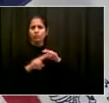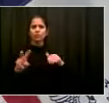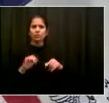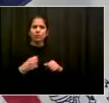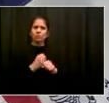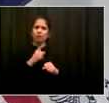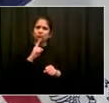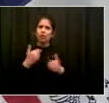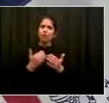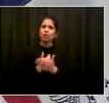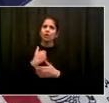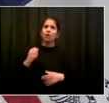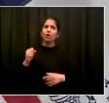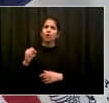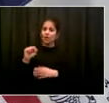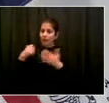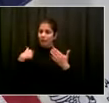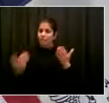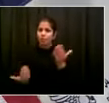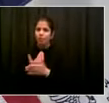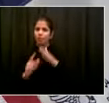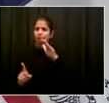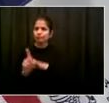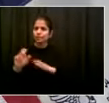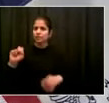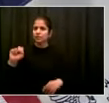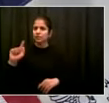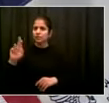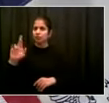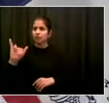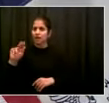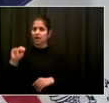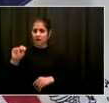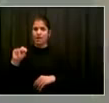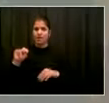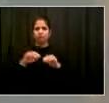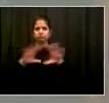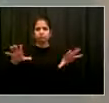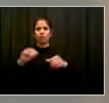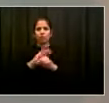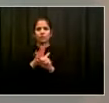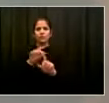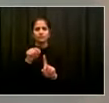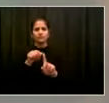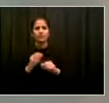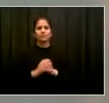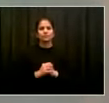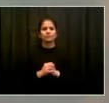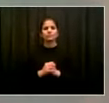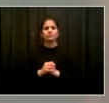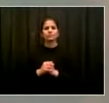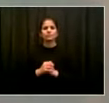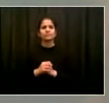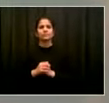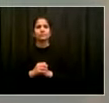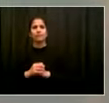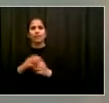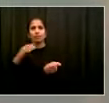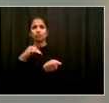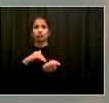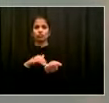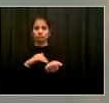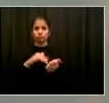Sure. Thank you very much for the question. You know, we feel really strongly that, you know, we need every weapon on our side to fight back against